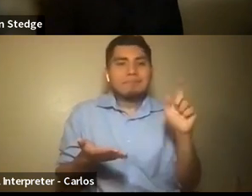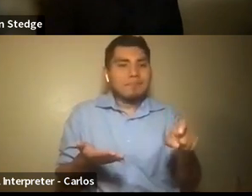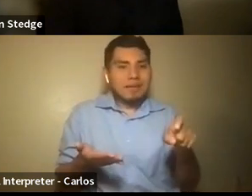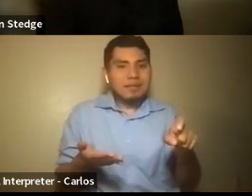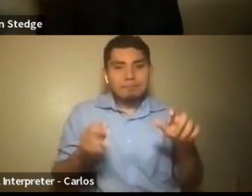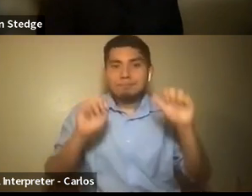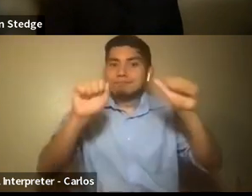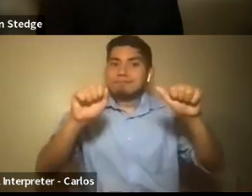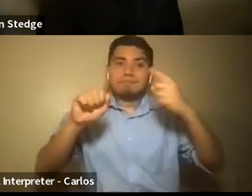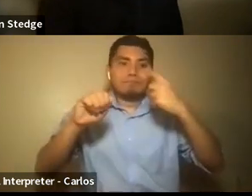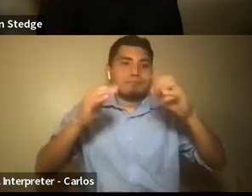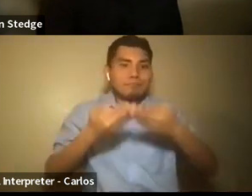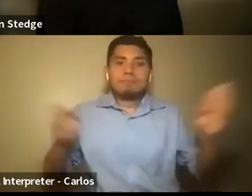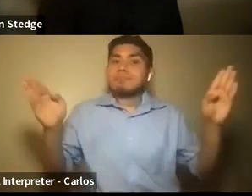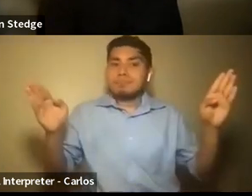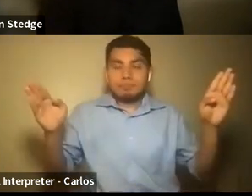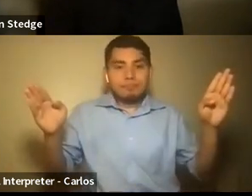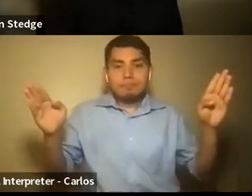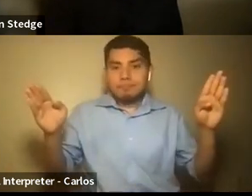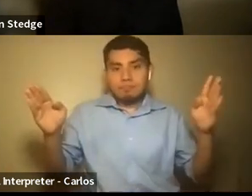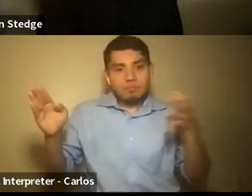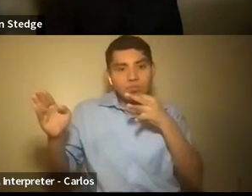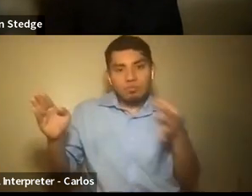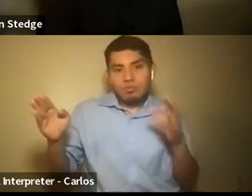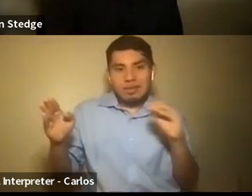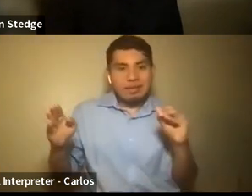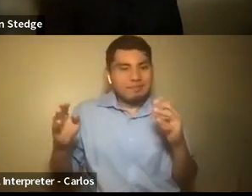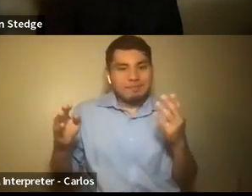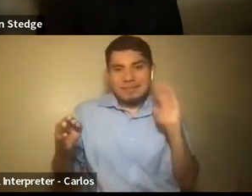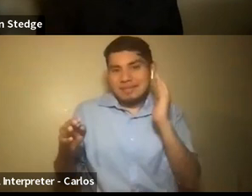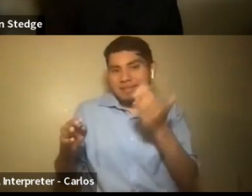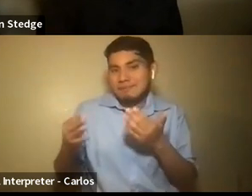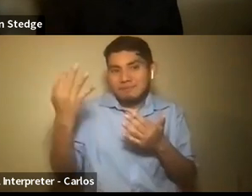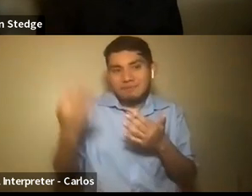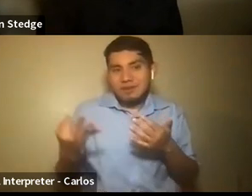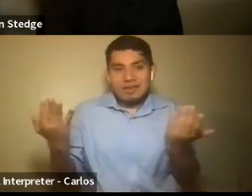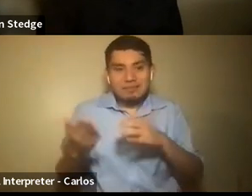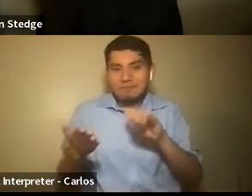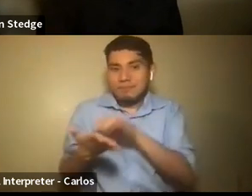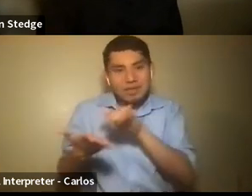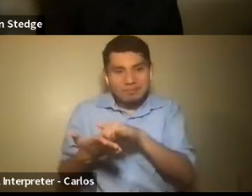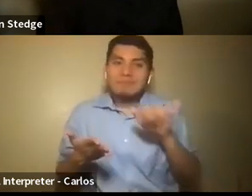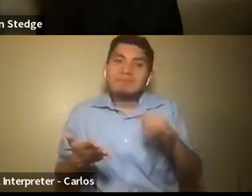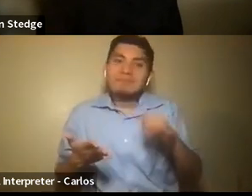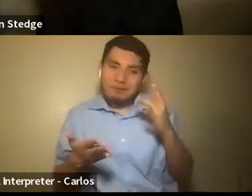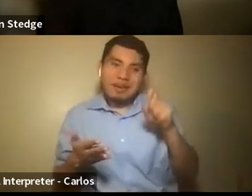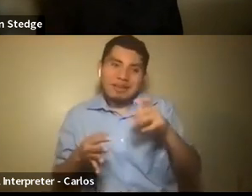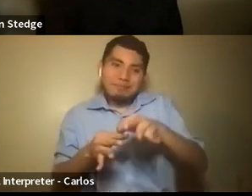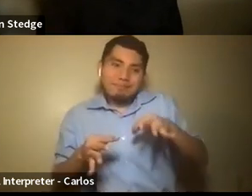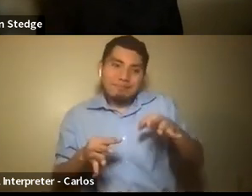posted publicly, and often Fridays, for whatever reason, that's not possible to do. So it has to be done Thursday.